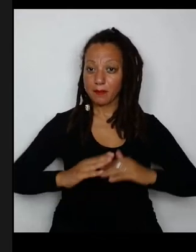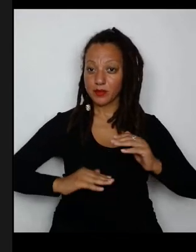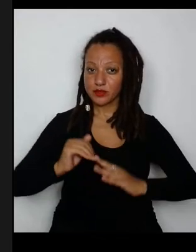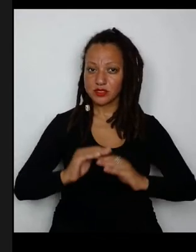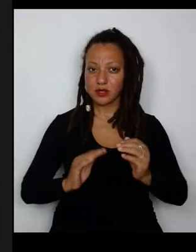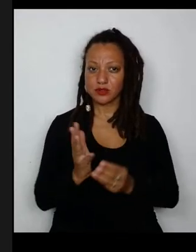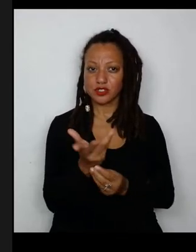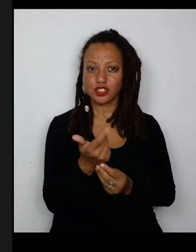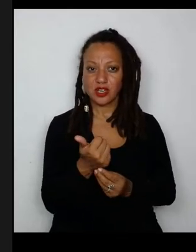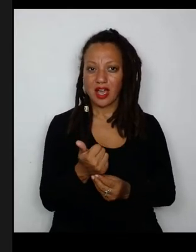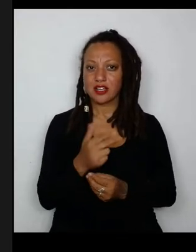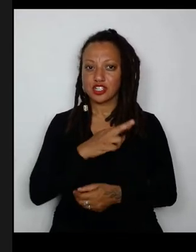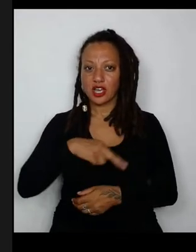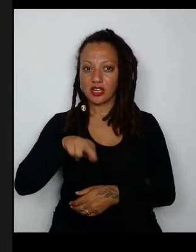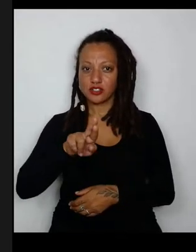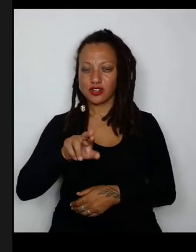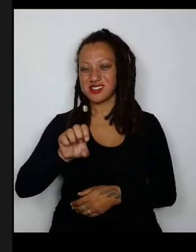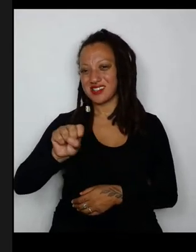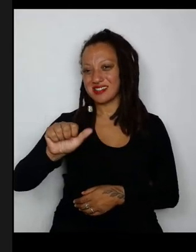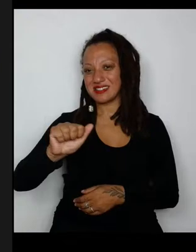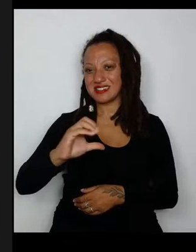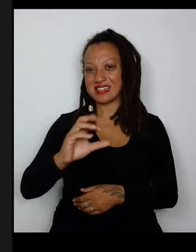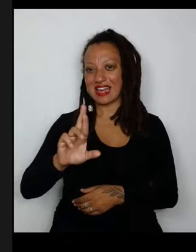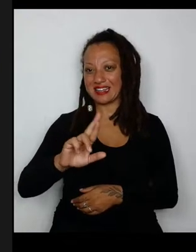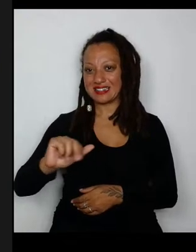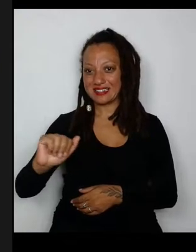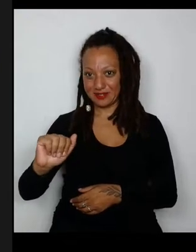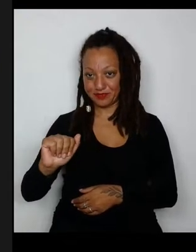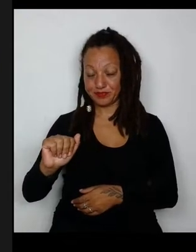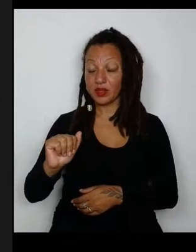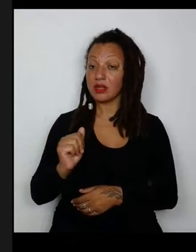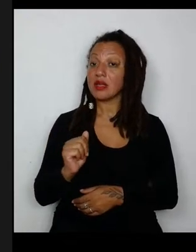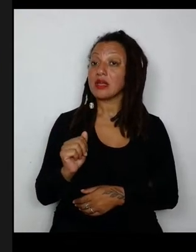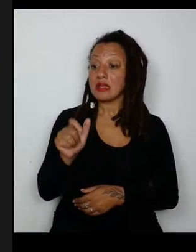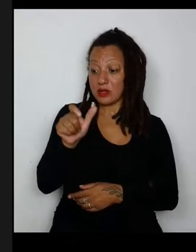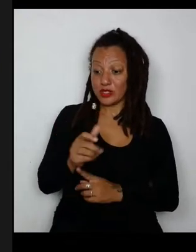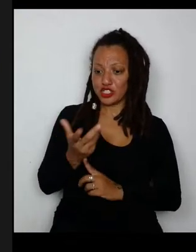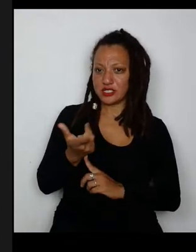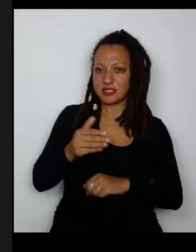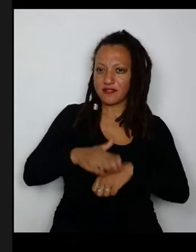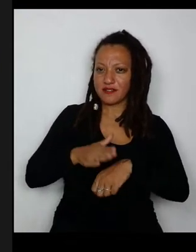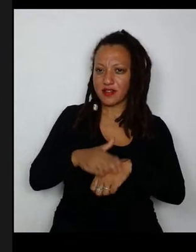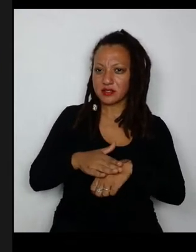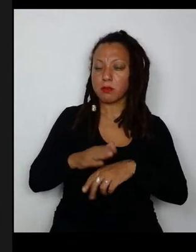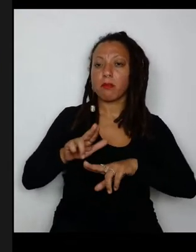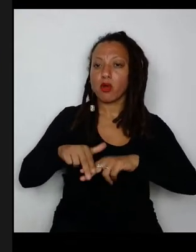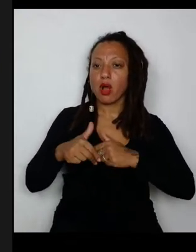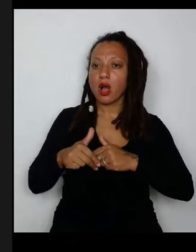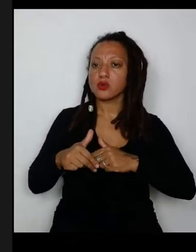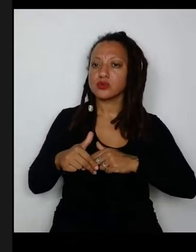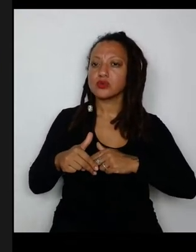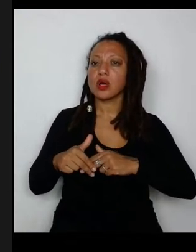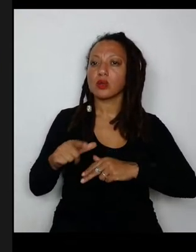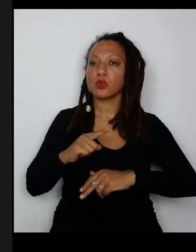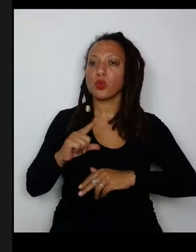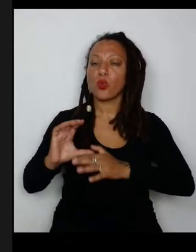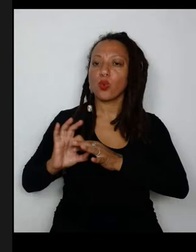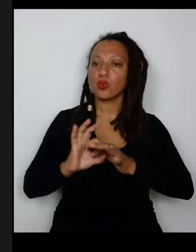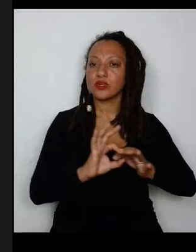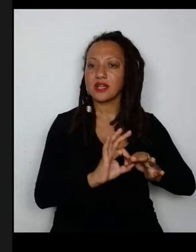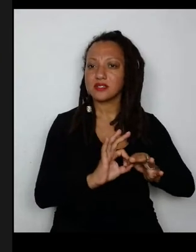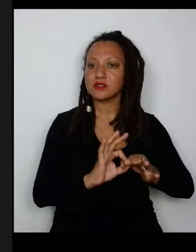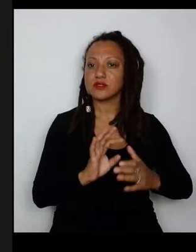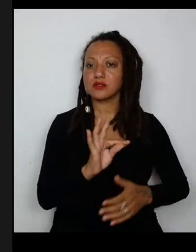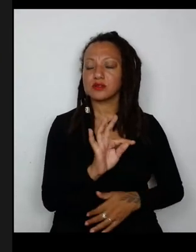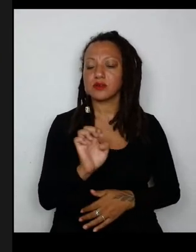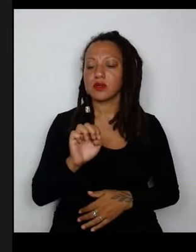presentation the religious art production of gogan did it happen due to the timing due to